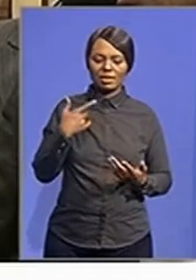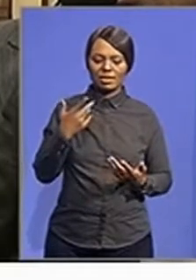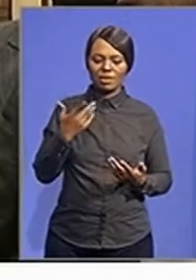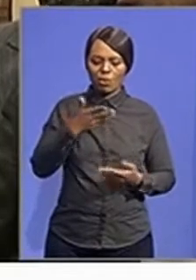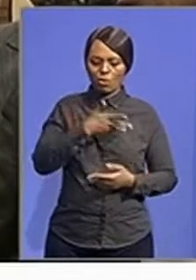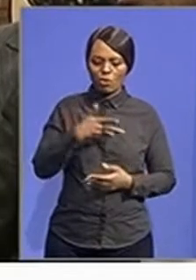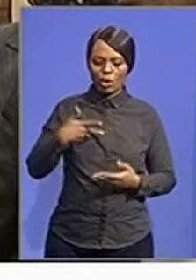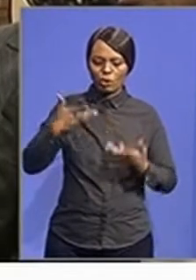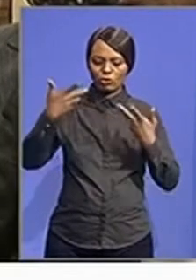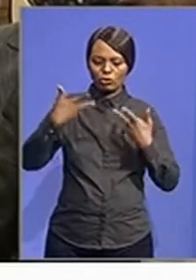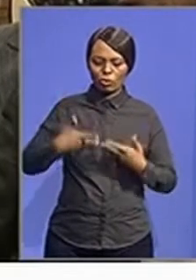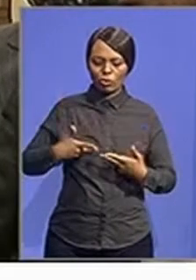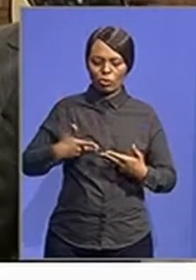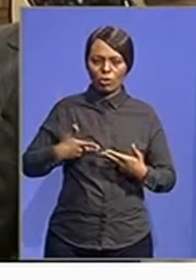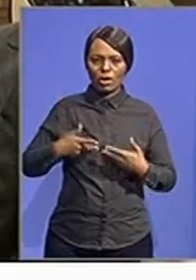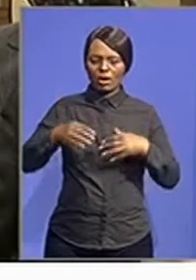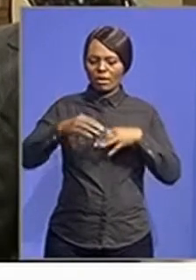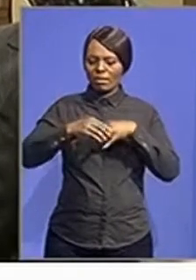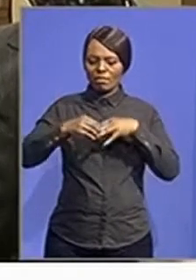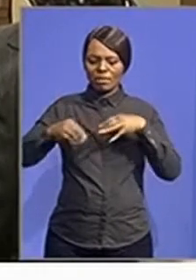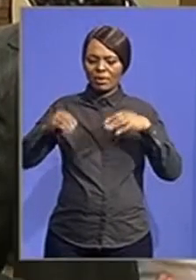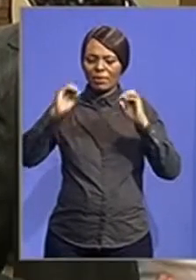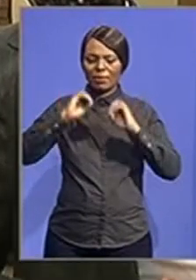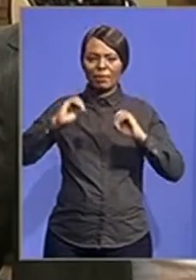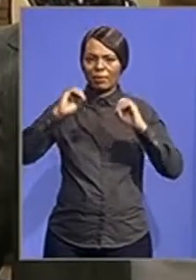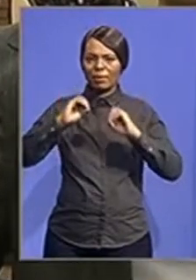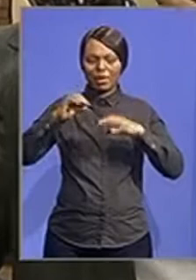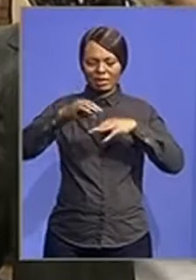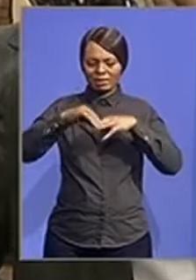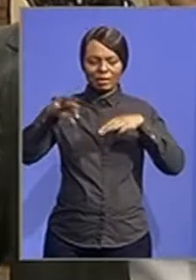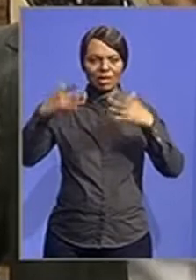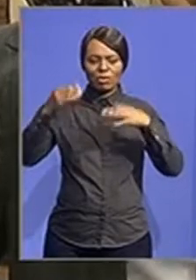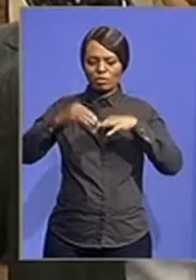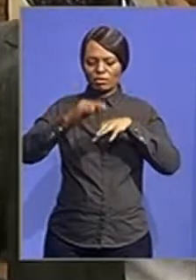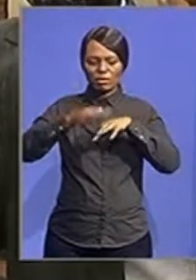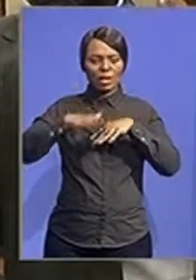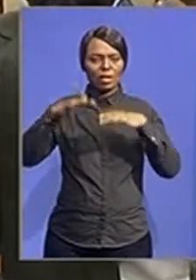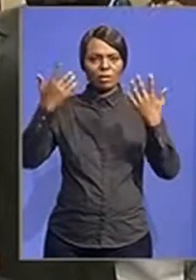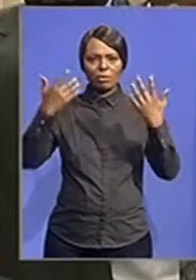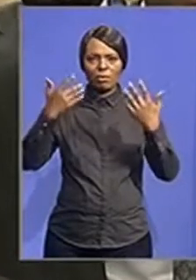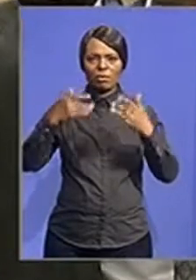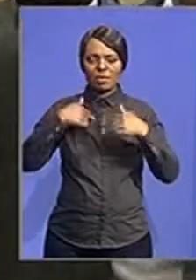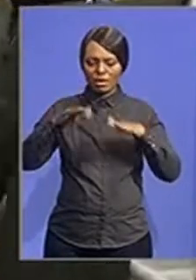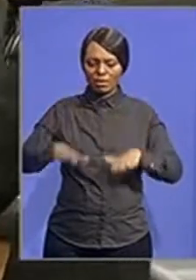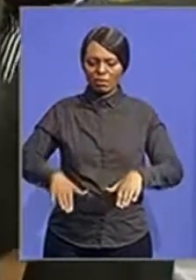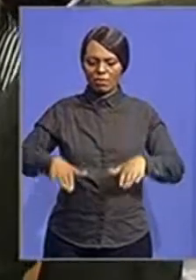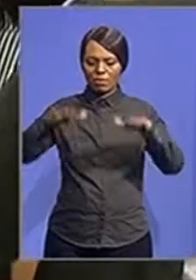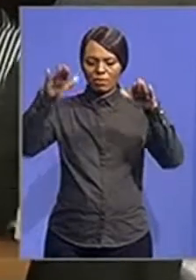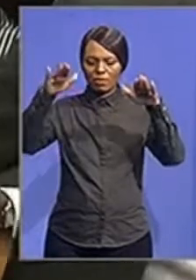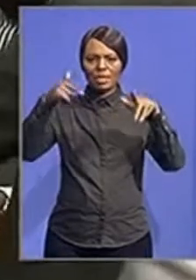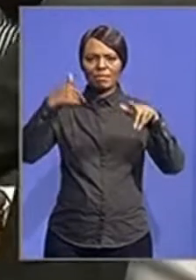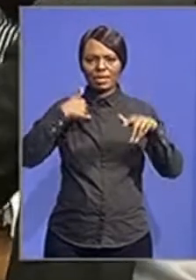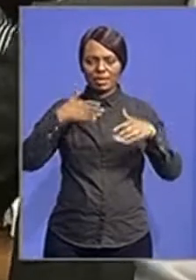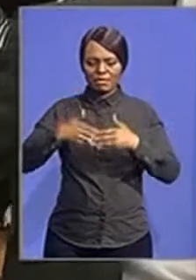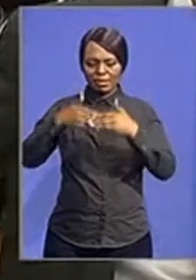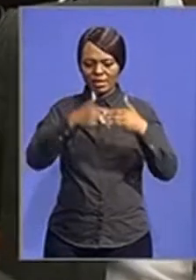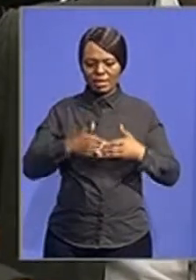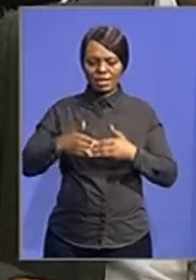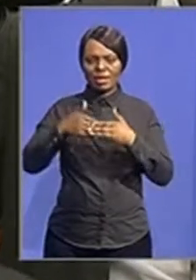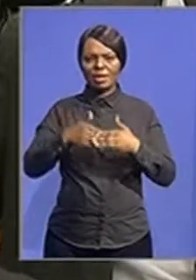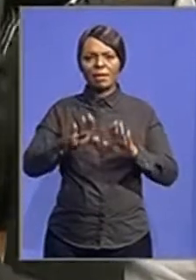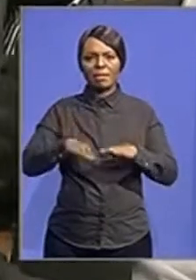mosadi ke sa nyalwa ke godisitse bana ba dependa mo go nna ke be ke raka diphologolo